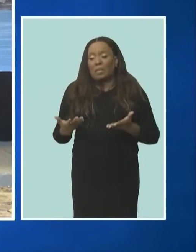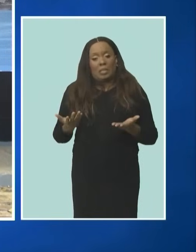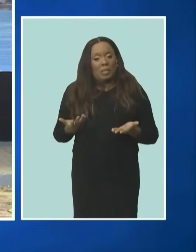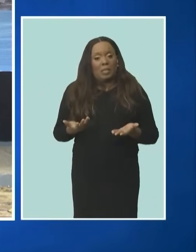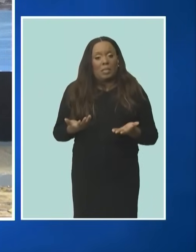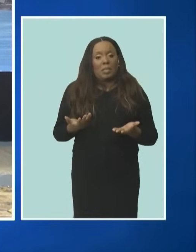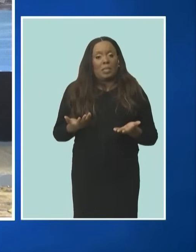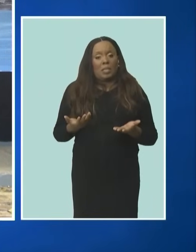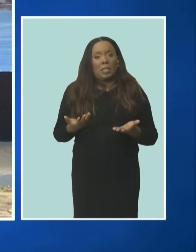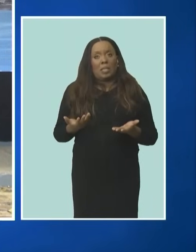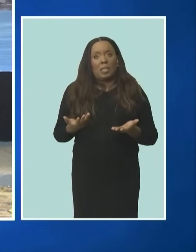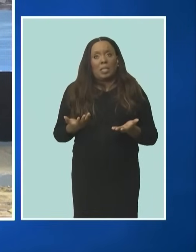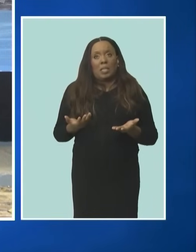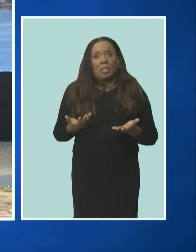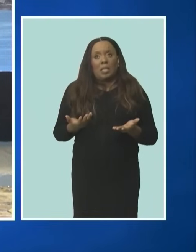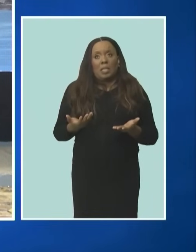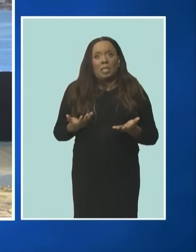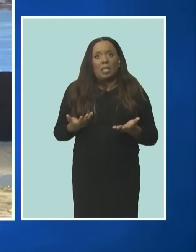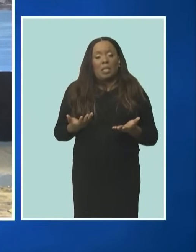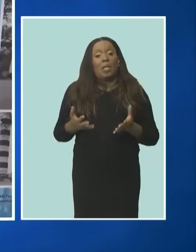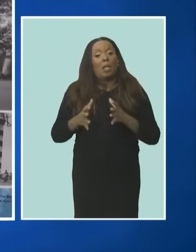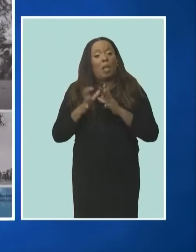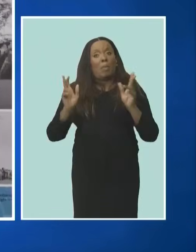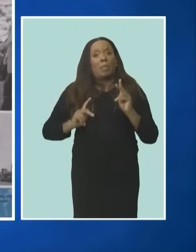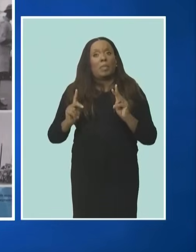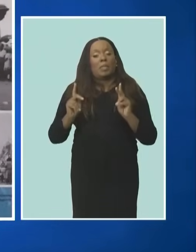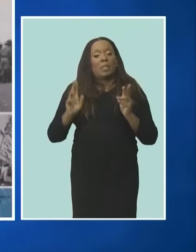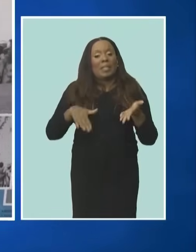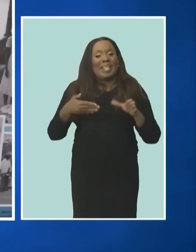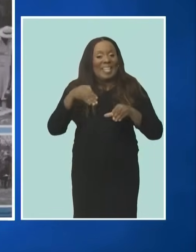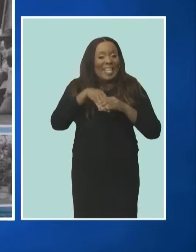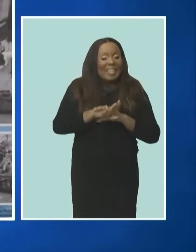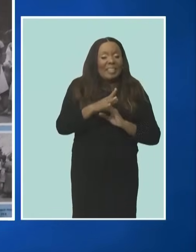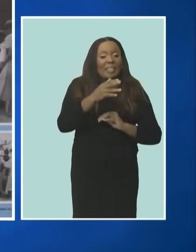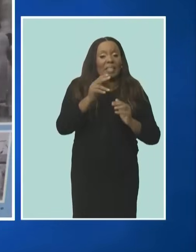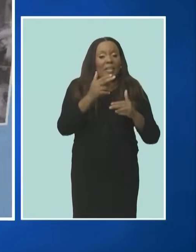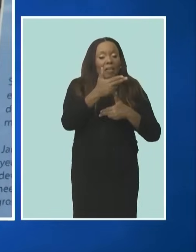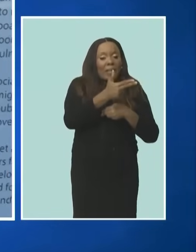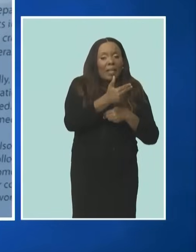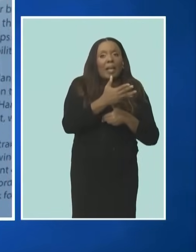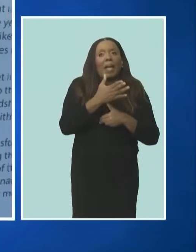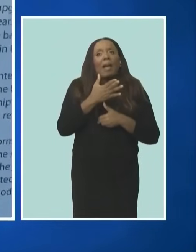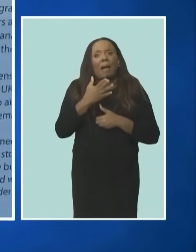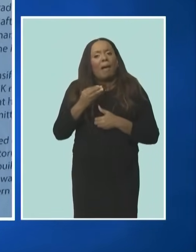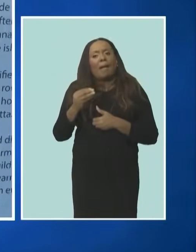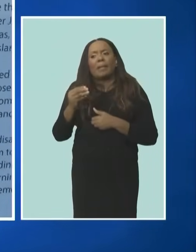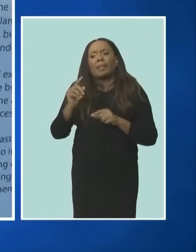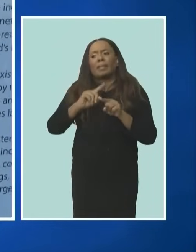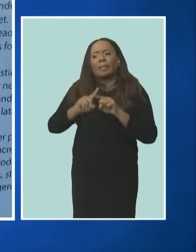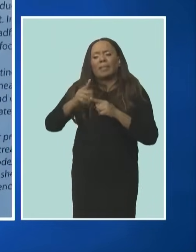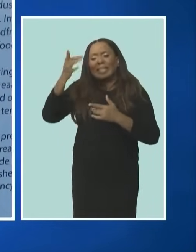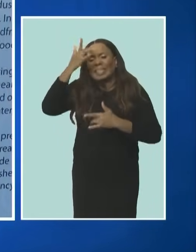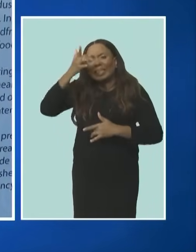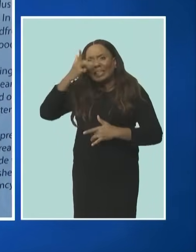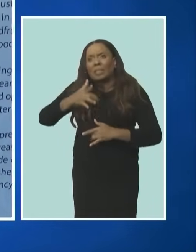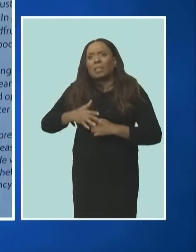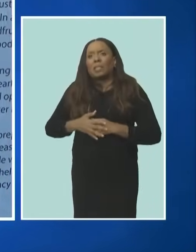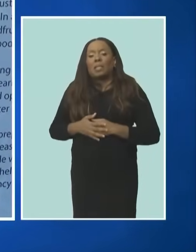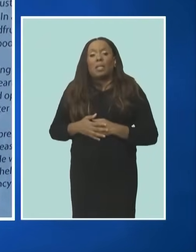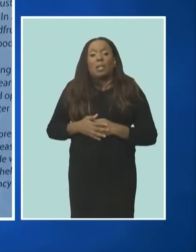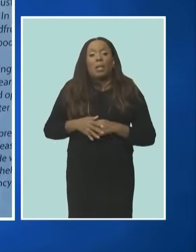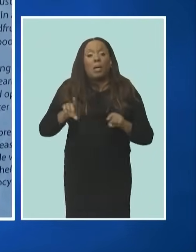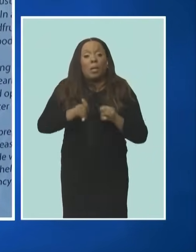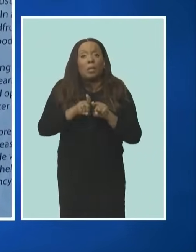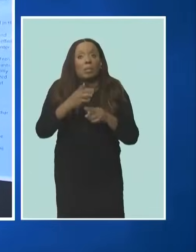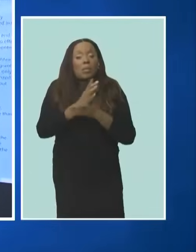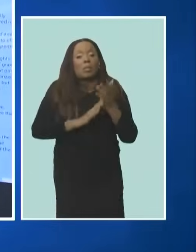do with those souls who were lost at the hurricane. The exhibition features individuals who lived through the storm,